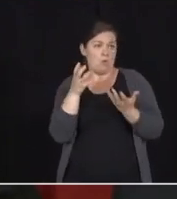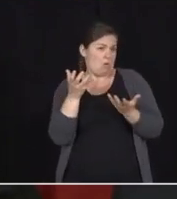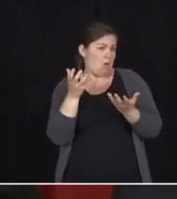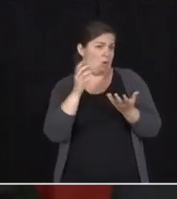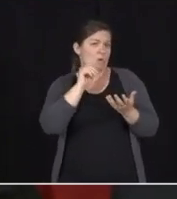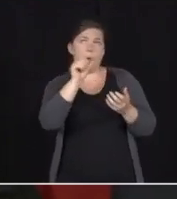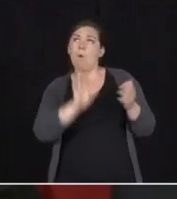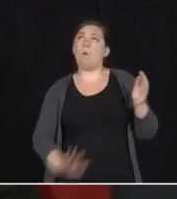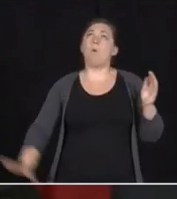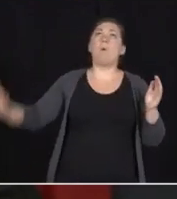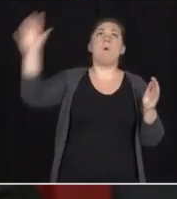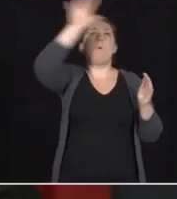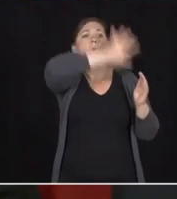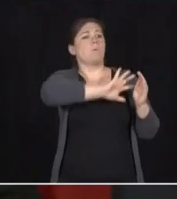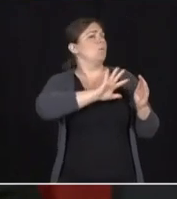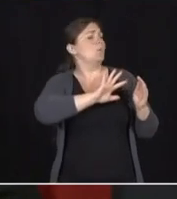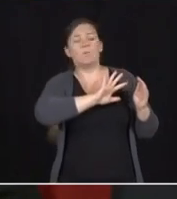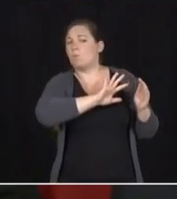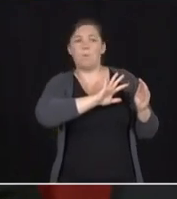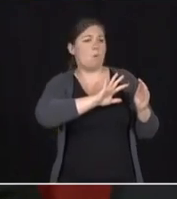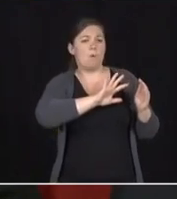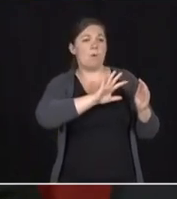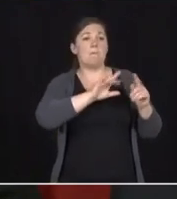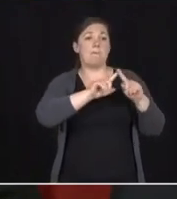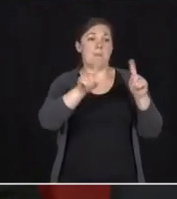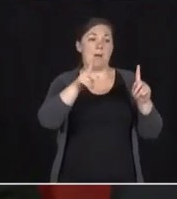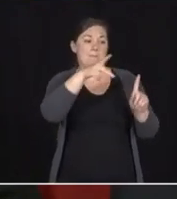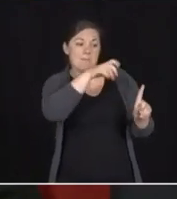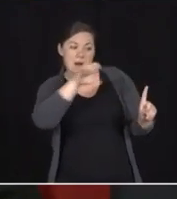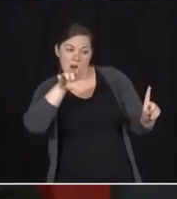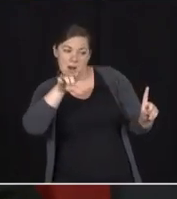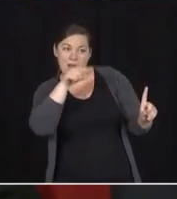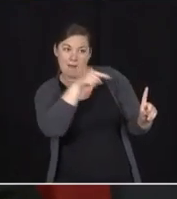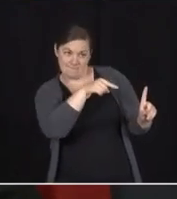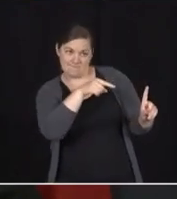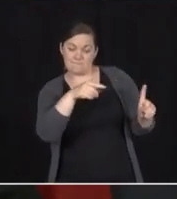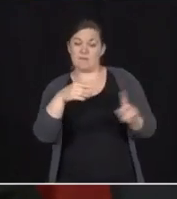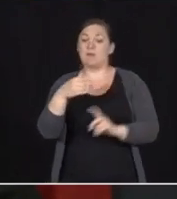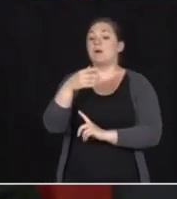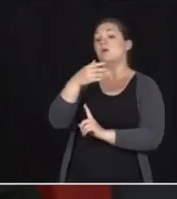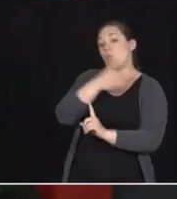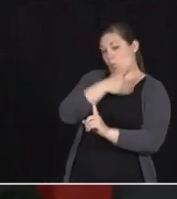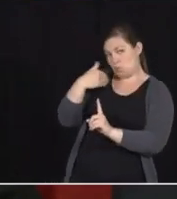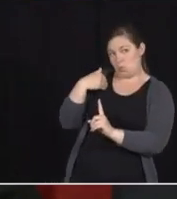Region, so Peel Region, parts of Toronto, not all of Toronto,